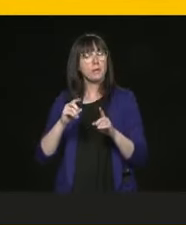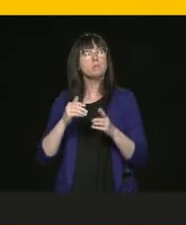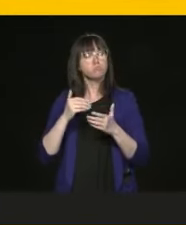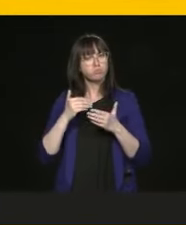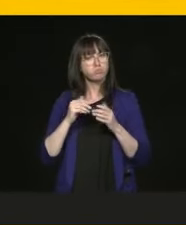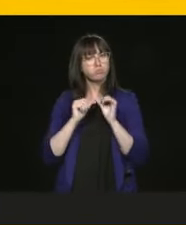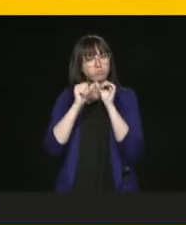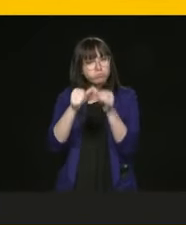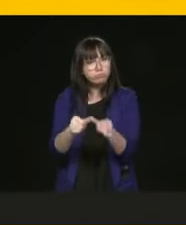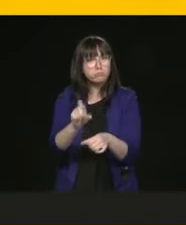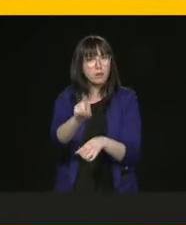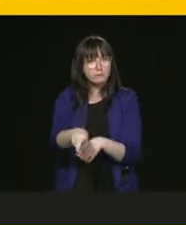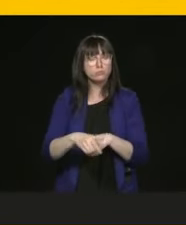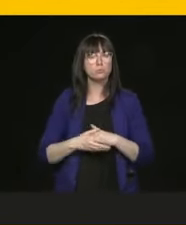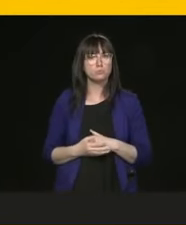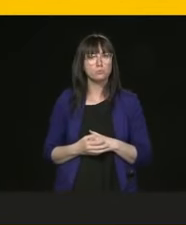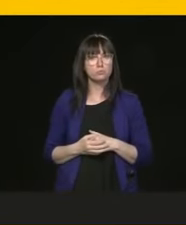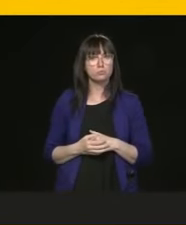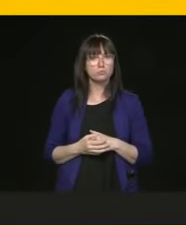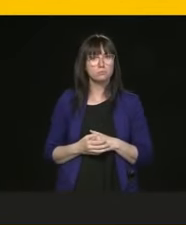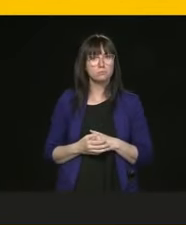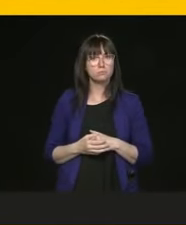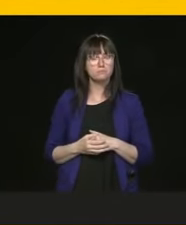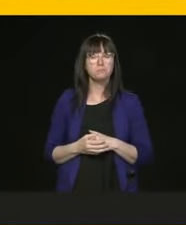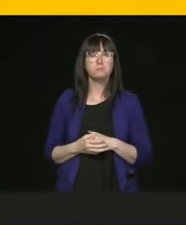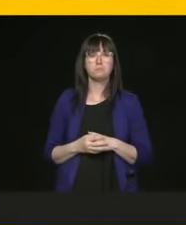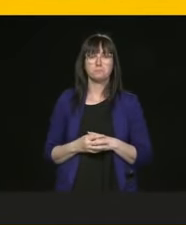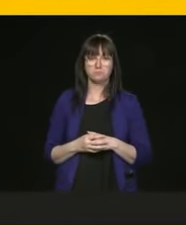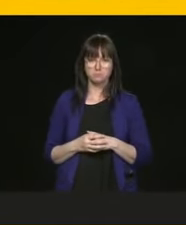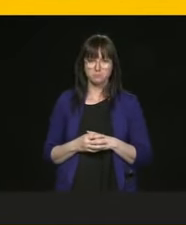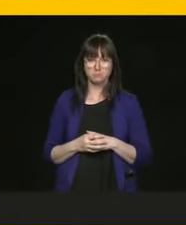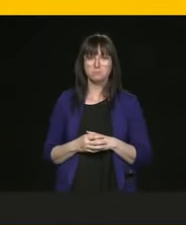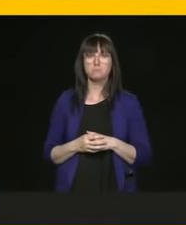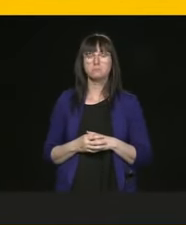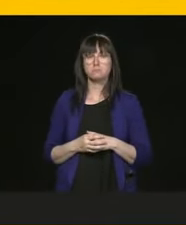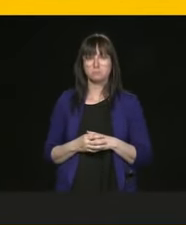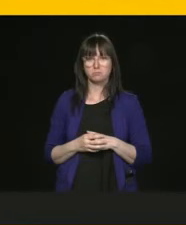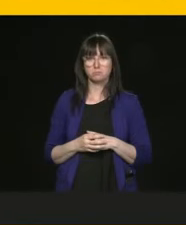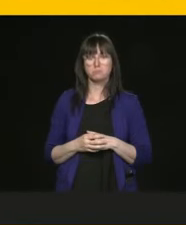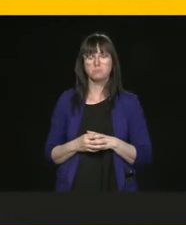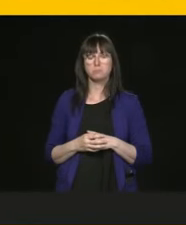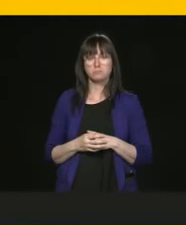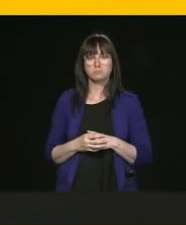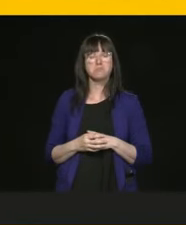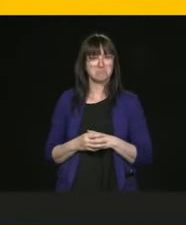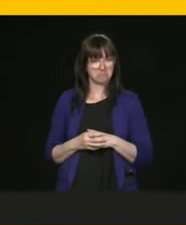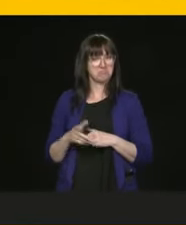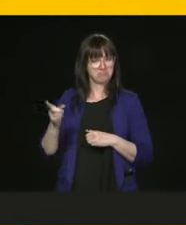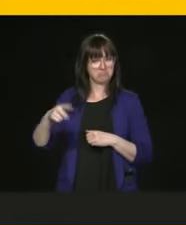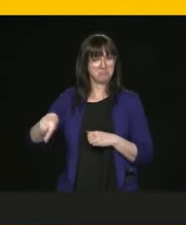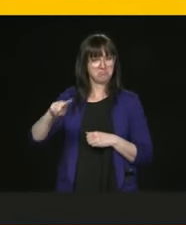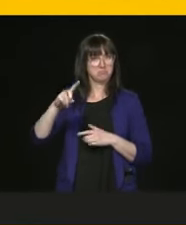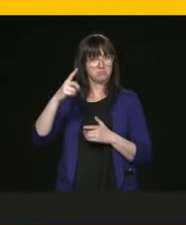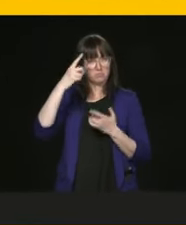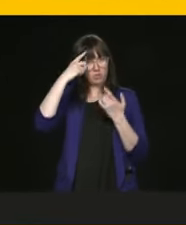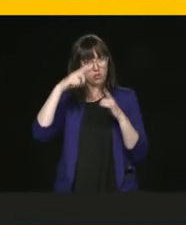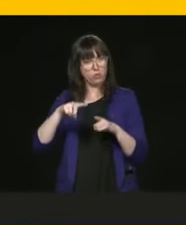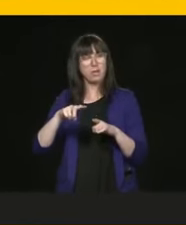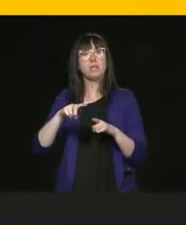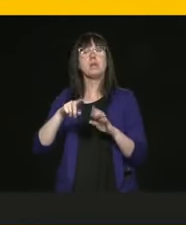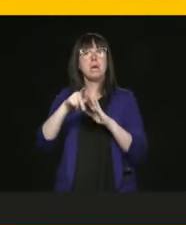that we should move forward with measures that will require or lead to a